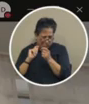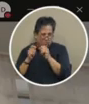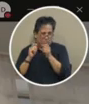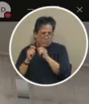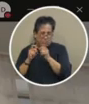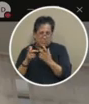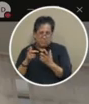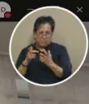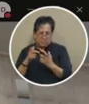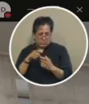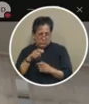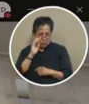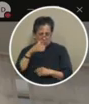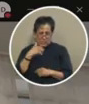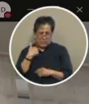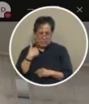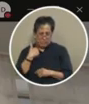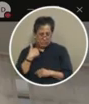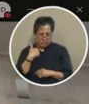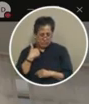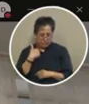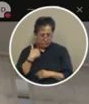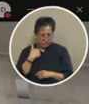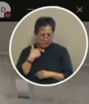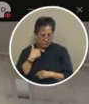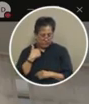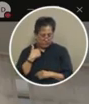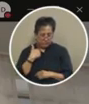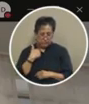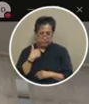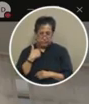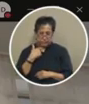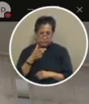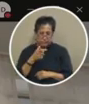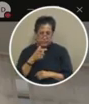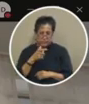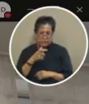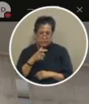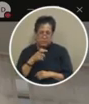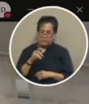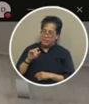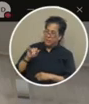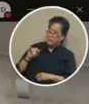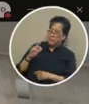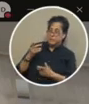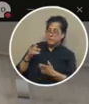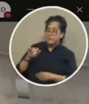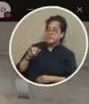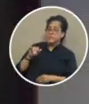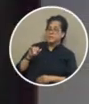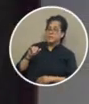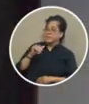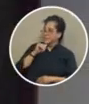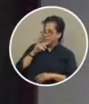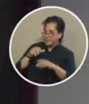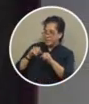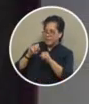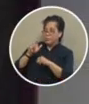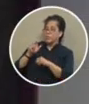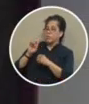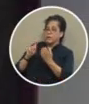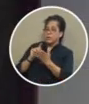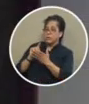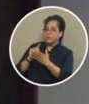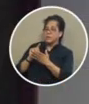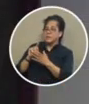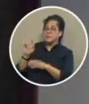And so are you going to have, are you going to prioritize Spanish? If I may, it actually didn't take 24 hours. It